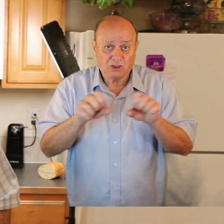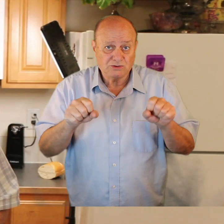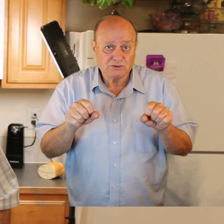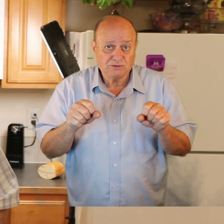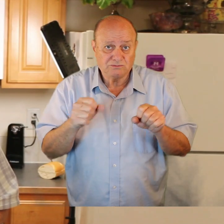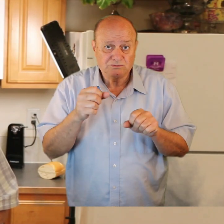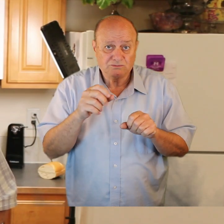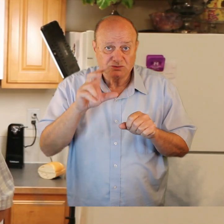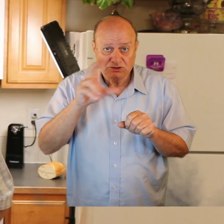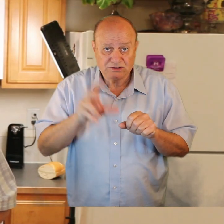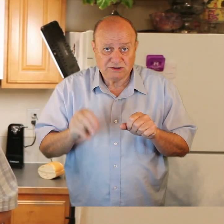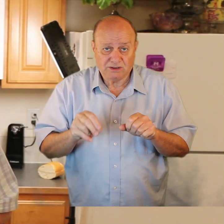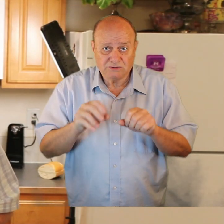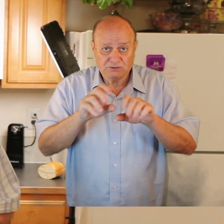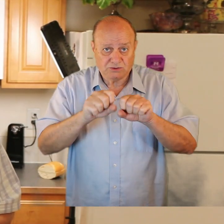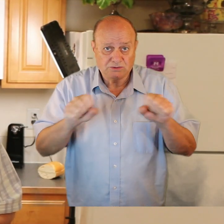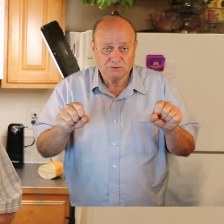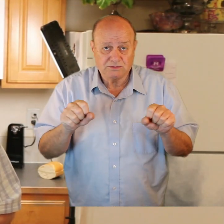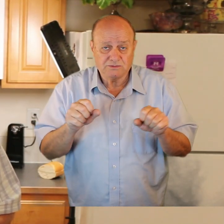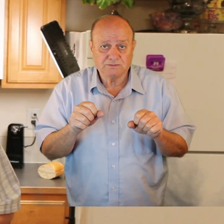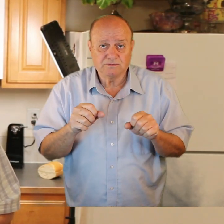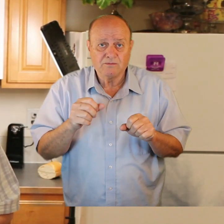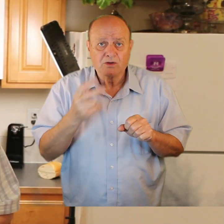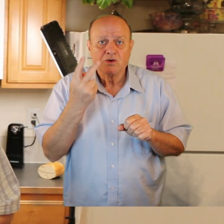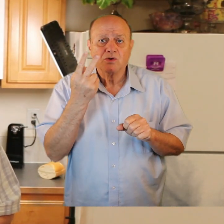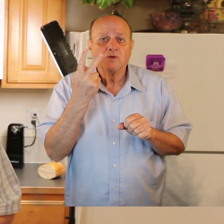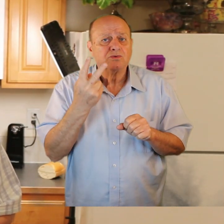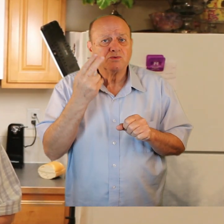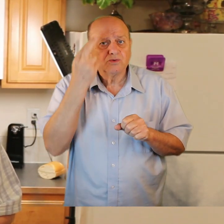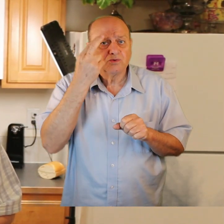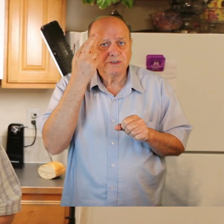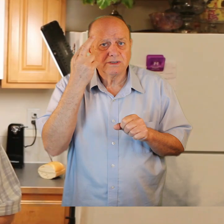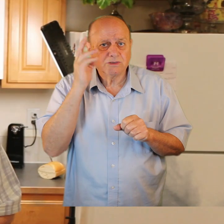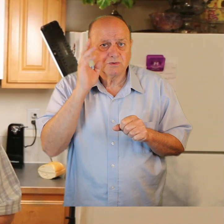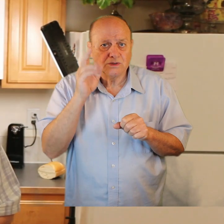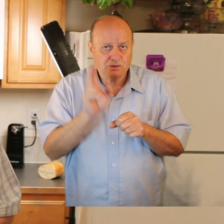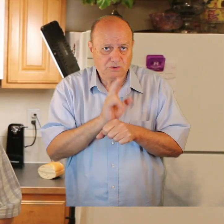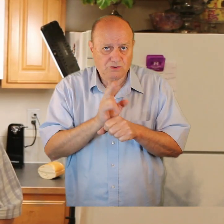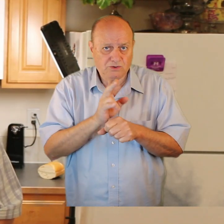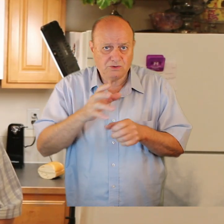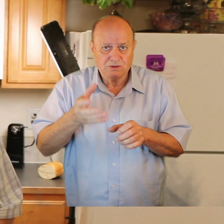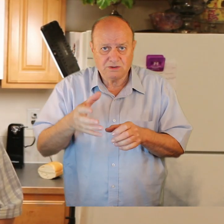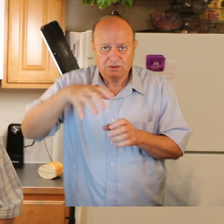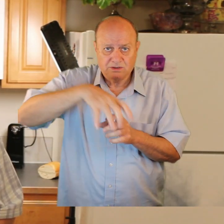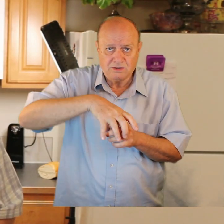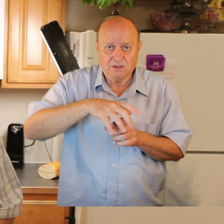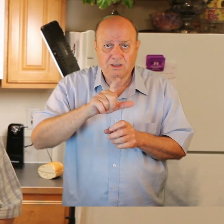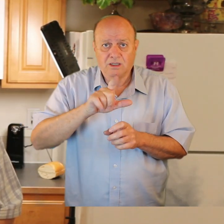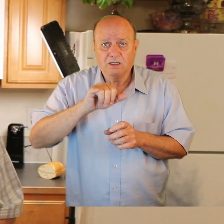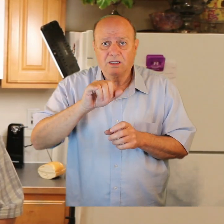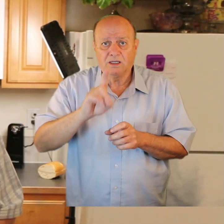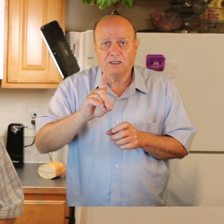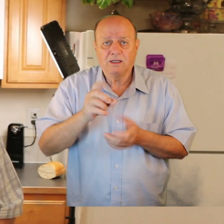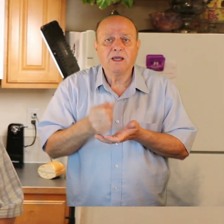use Italian sausage. Now, for 2 reasons, I'm going to be actually using a lid. One is it helps cook it a little bit